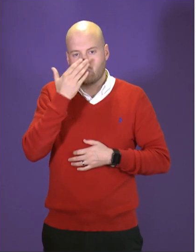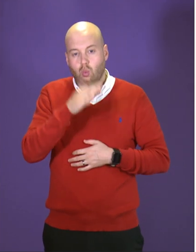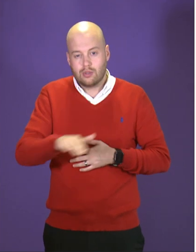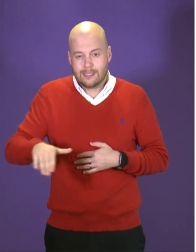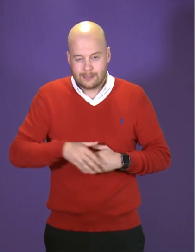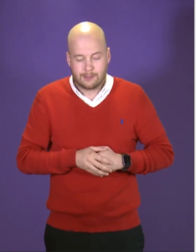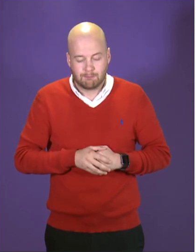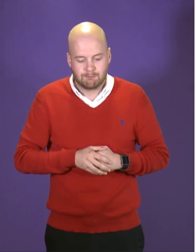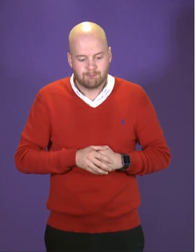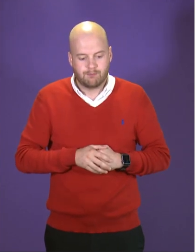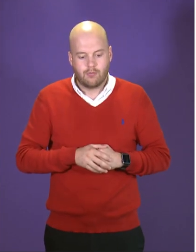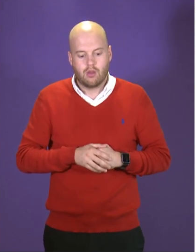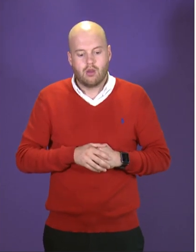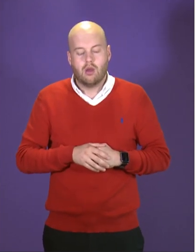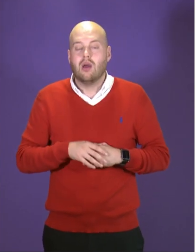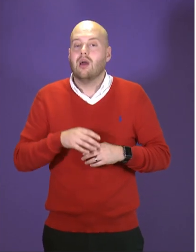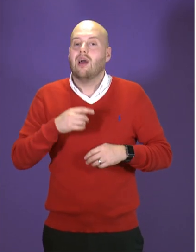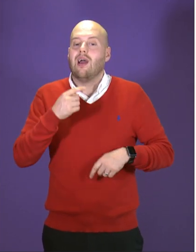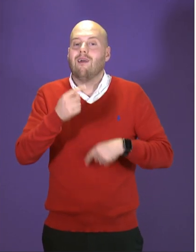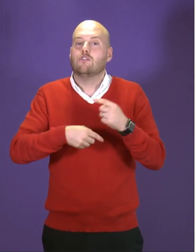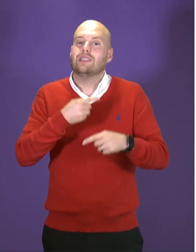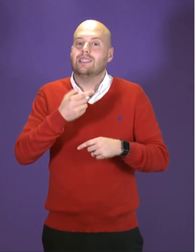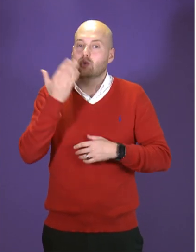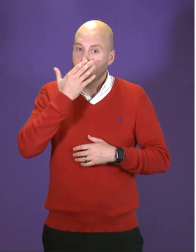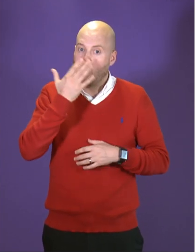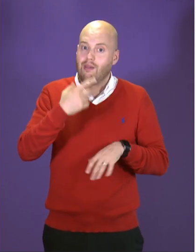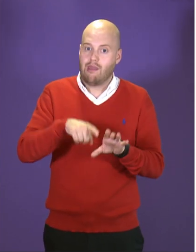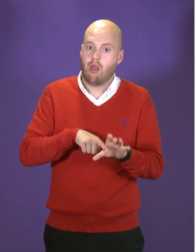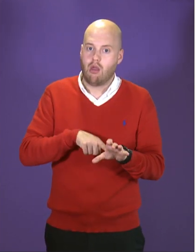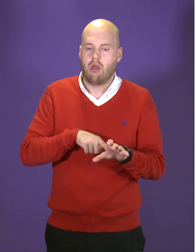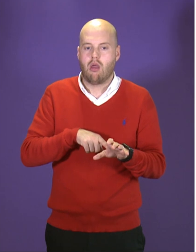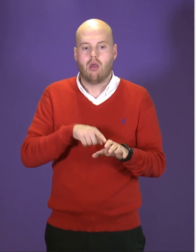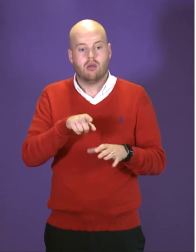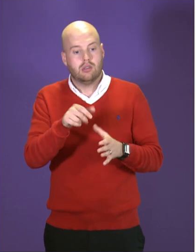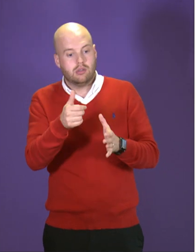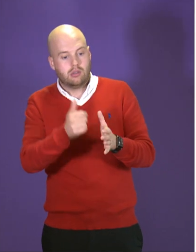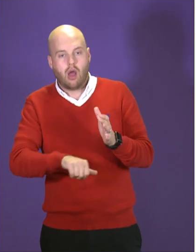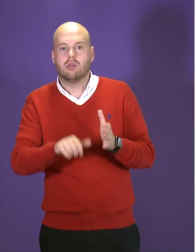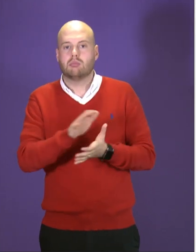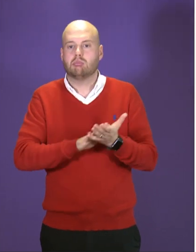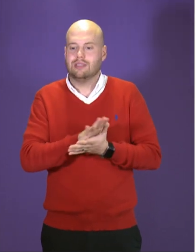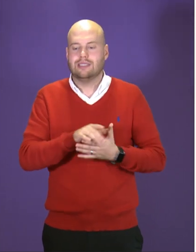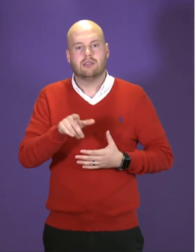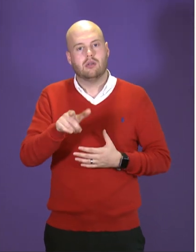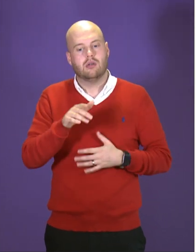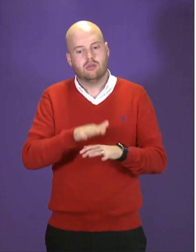year, every school year starts. They have a menu